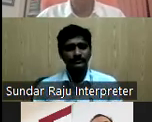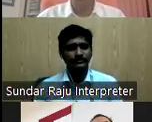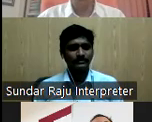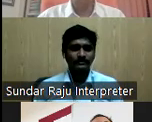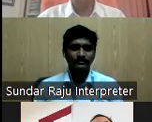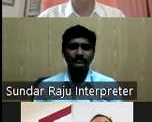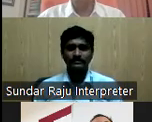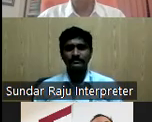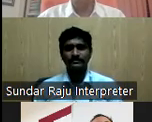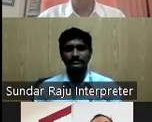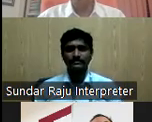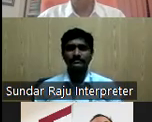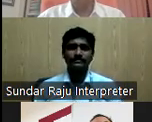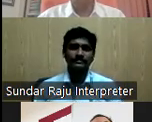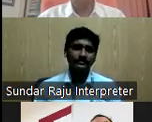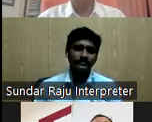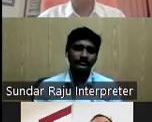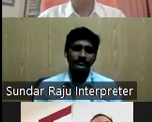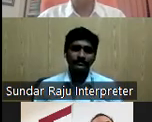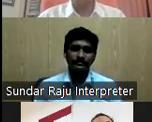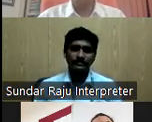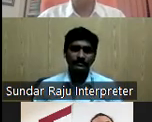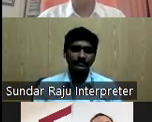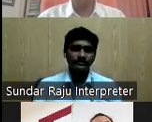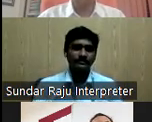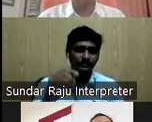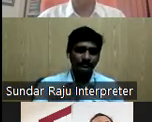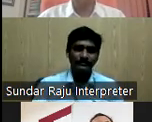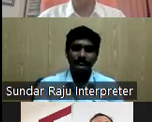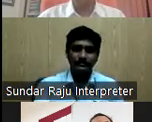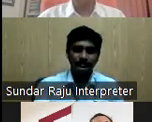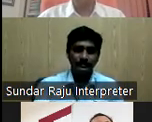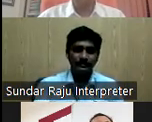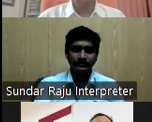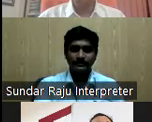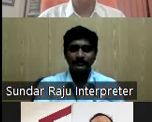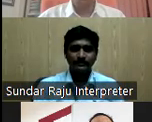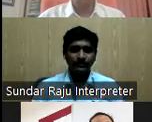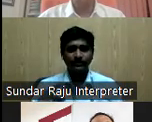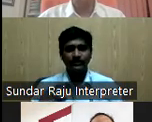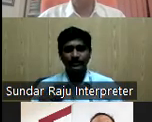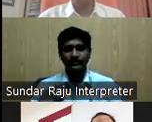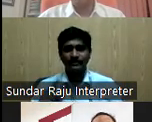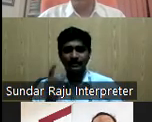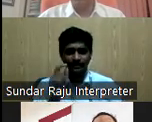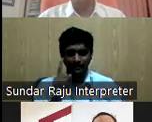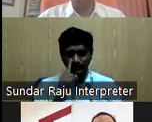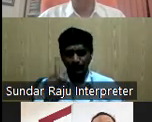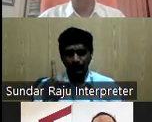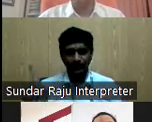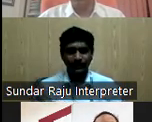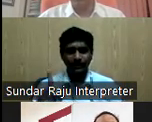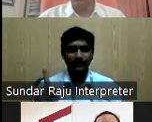Caregiver name is Parvati, and they have two beautiful children, and the second child was born with